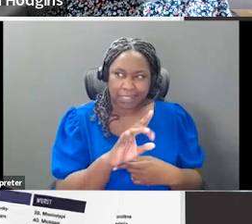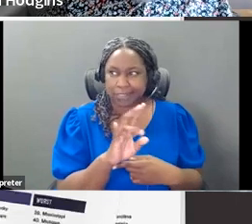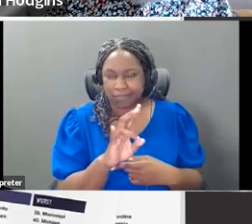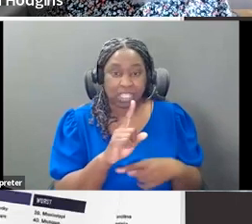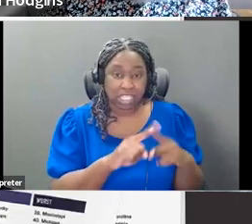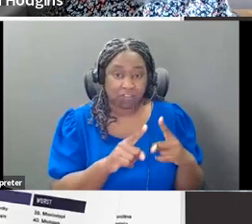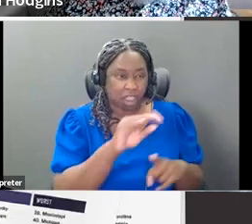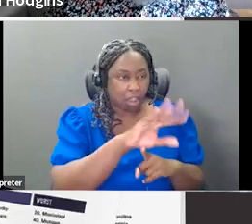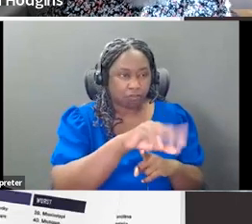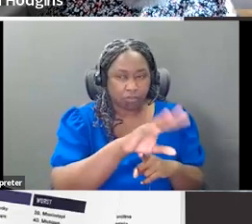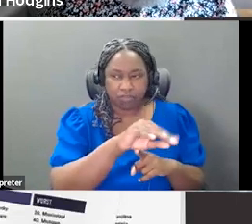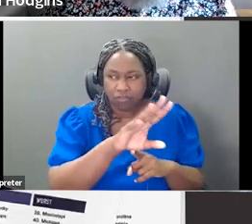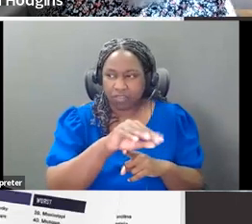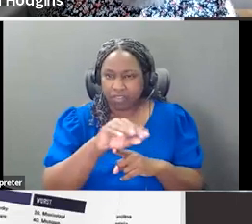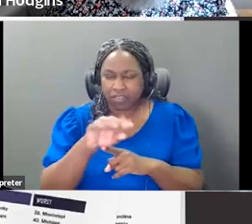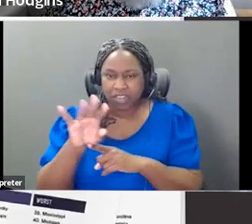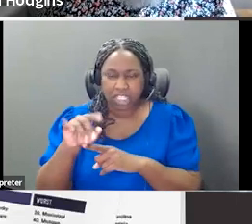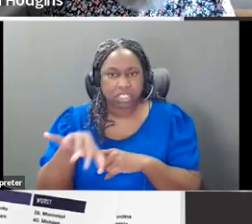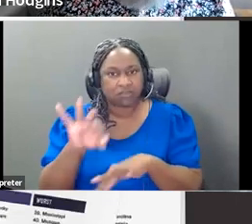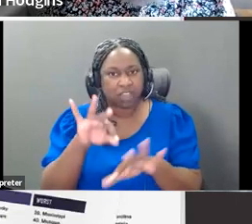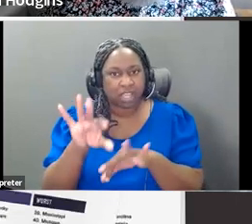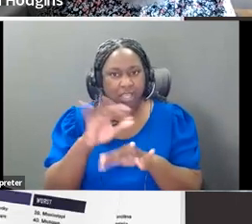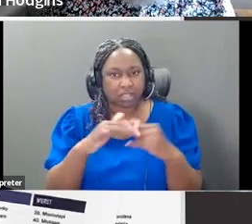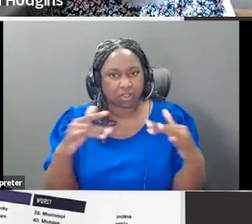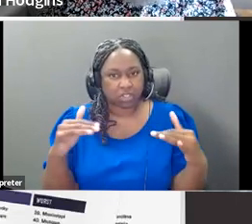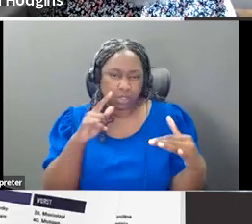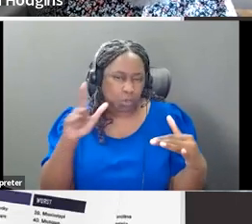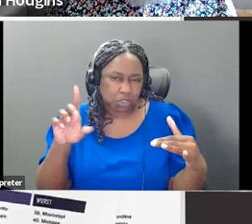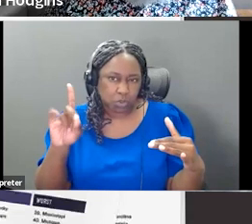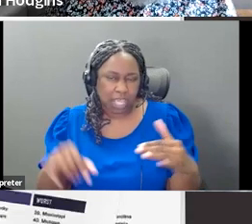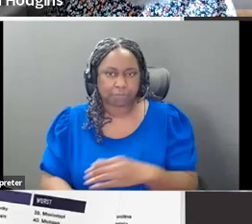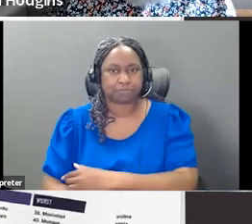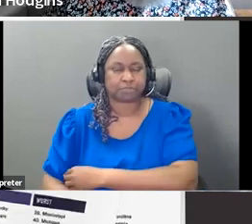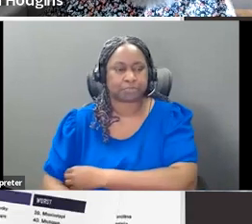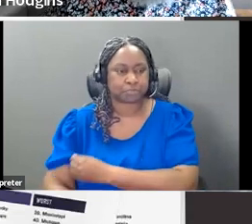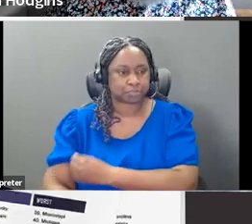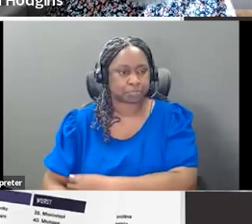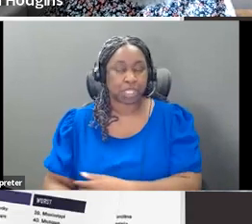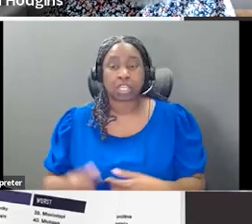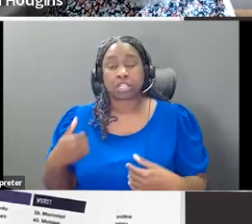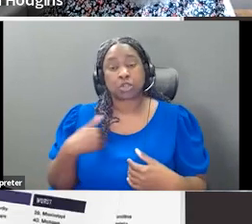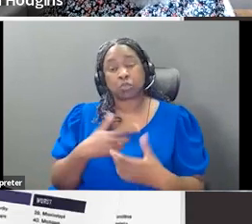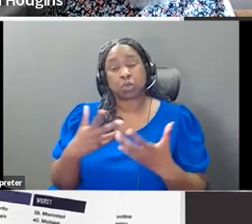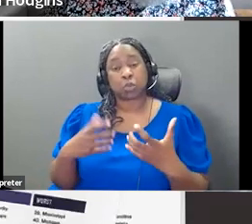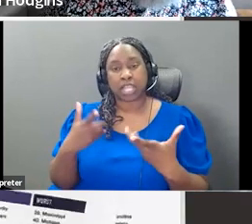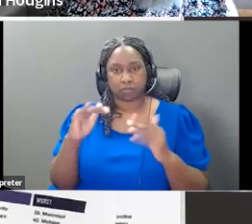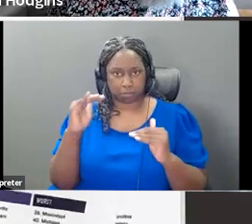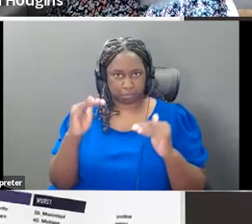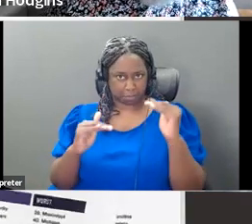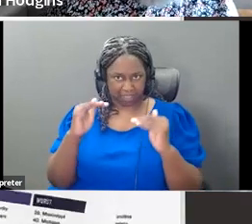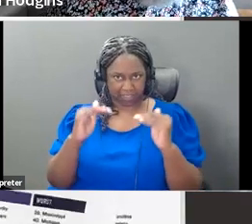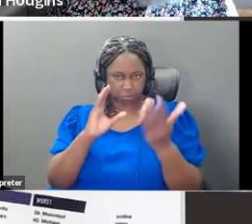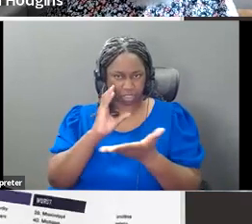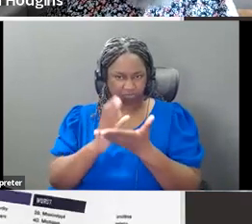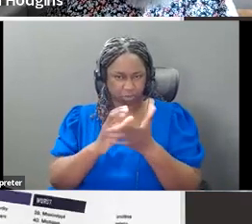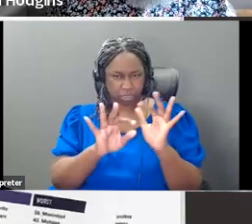to get the diversity that we might want. And while the foundation has always cared about striking a balance with its photo selection, Brevity